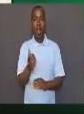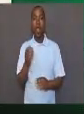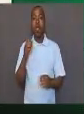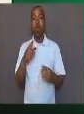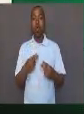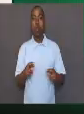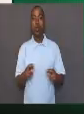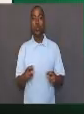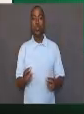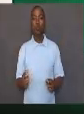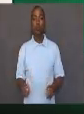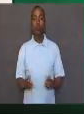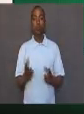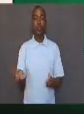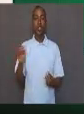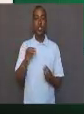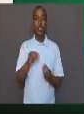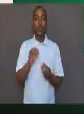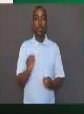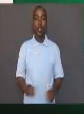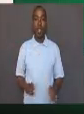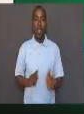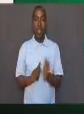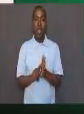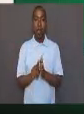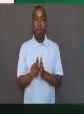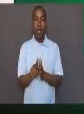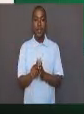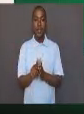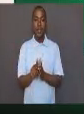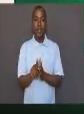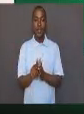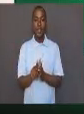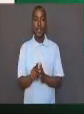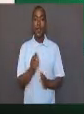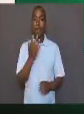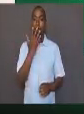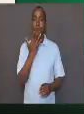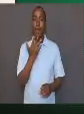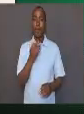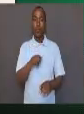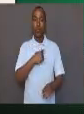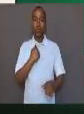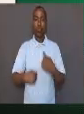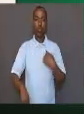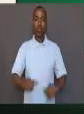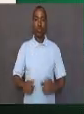urine. The parasites infect blood vessels,